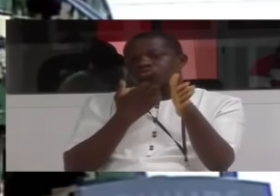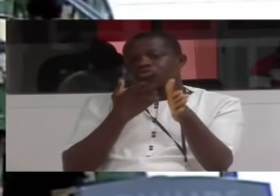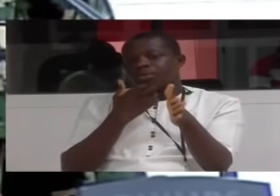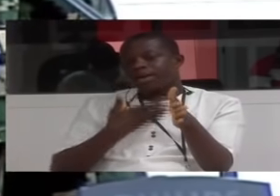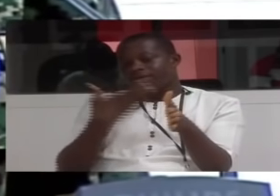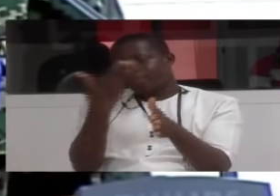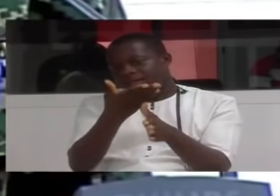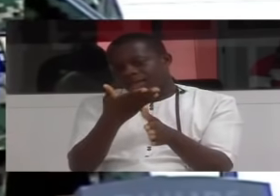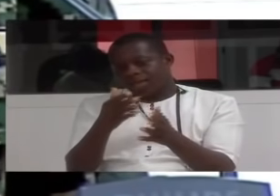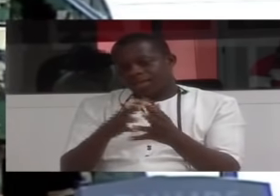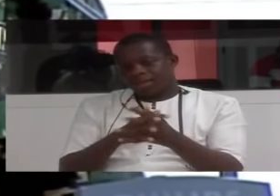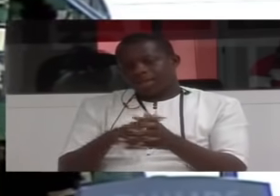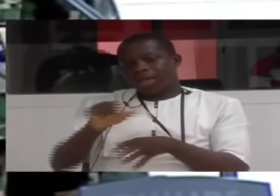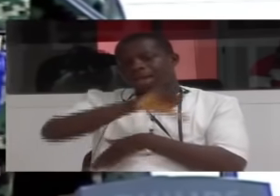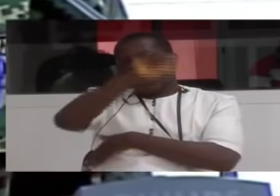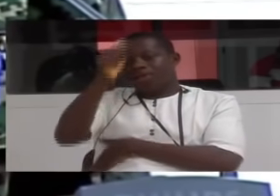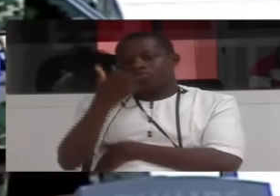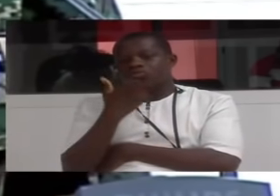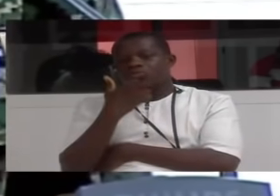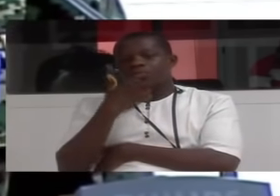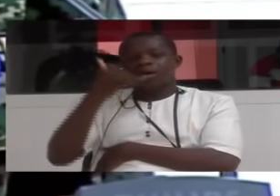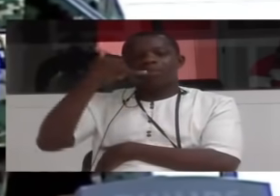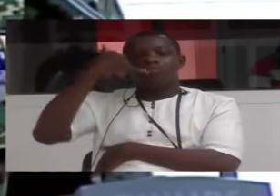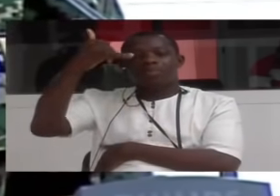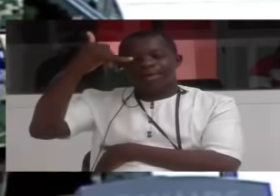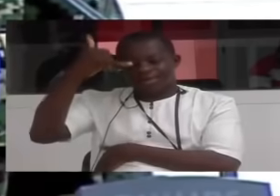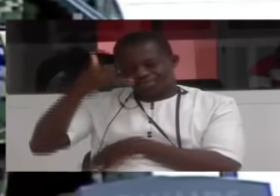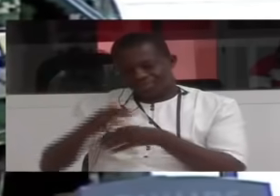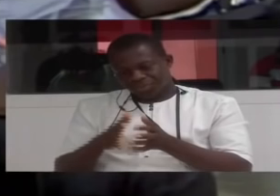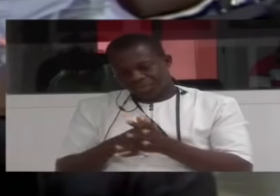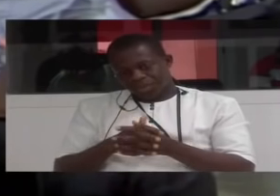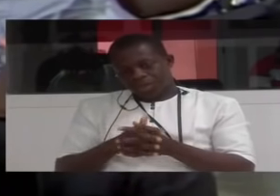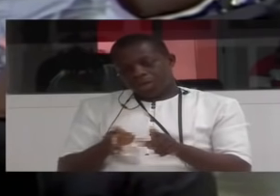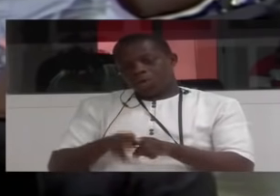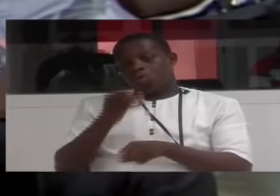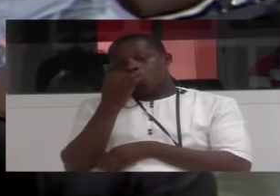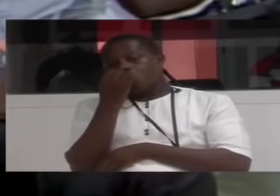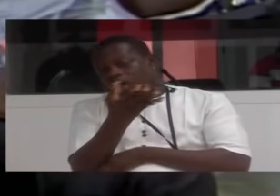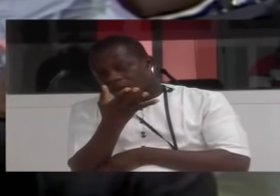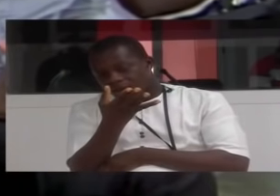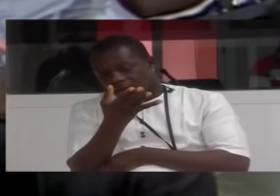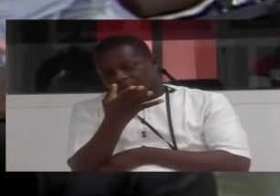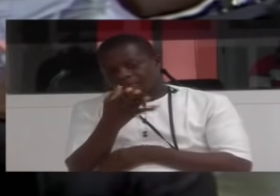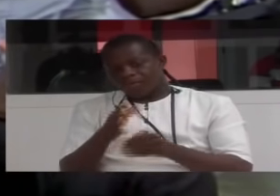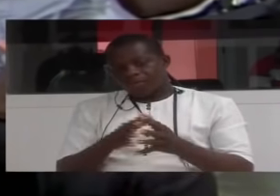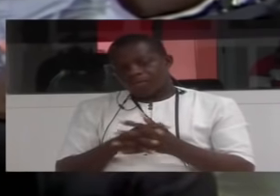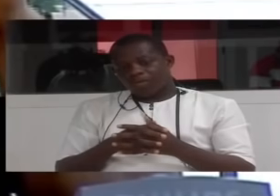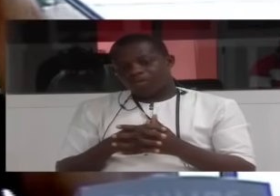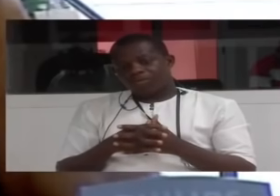ak number telephone and a telephone number. Mune he said